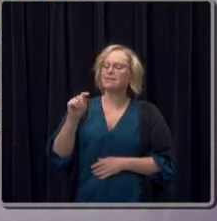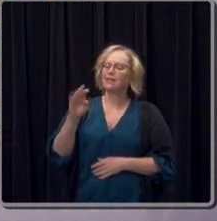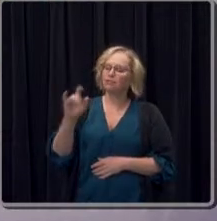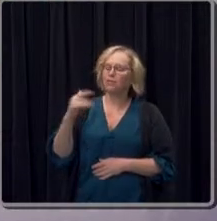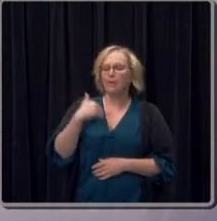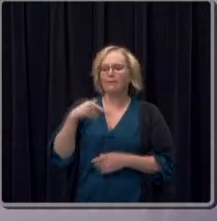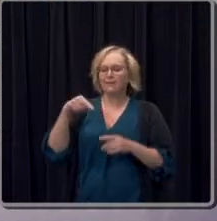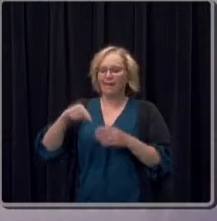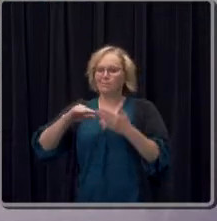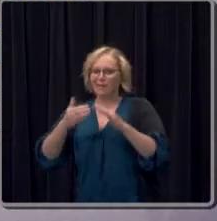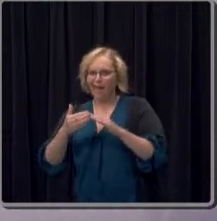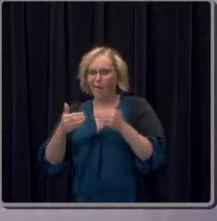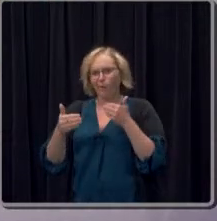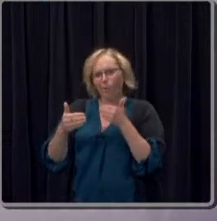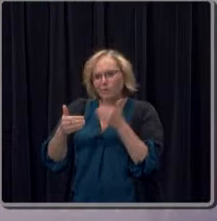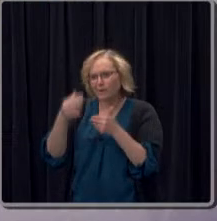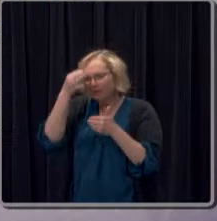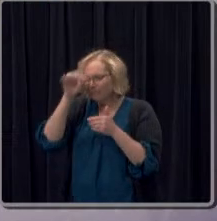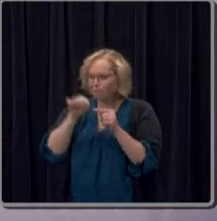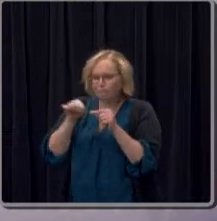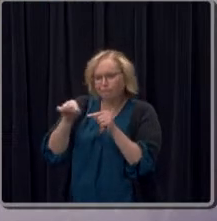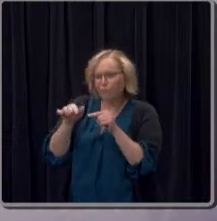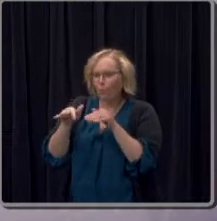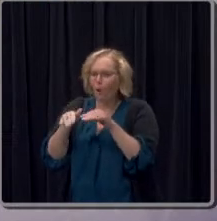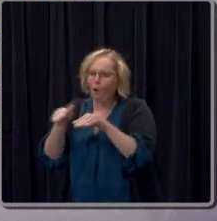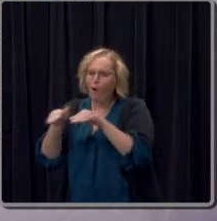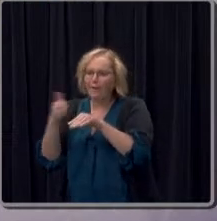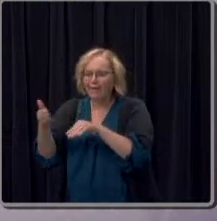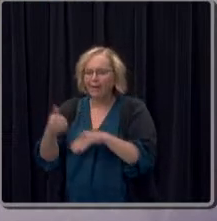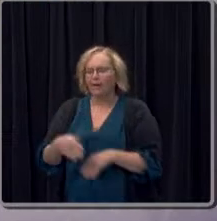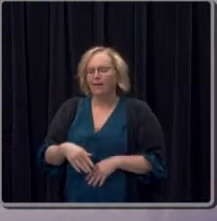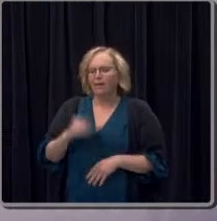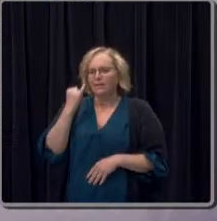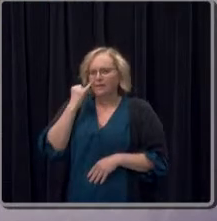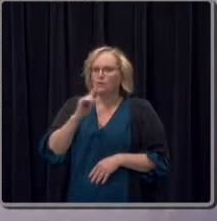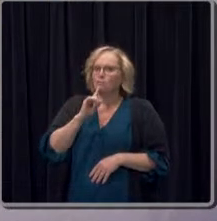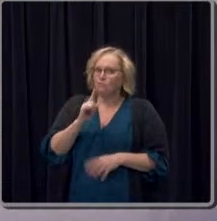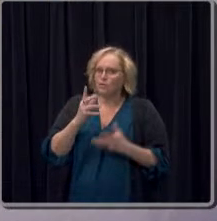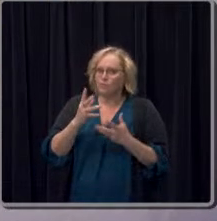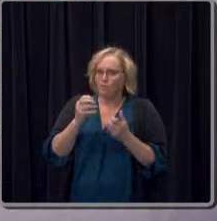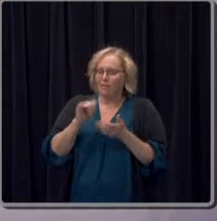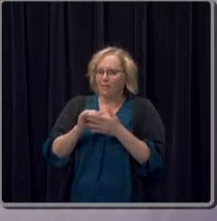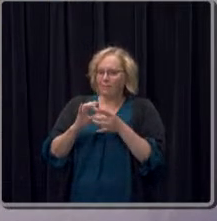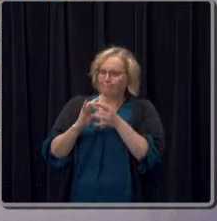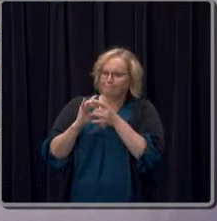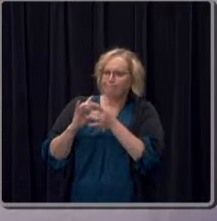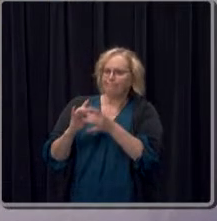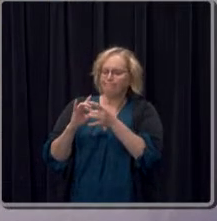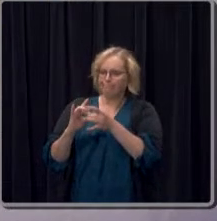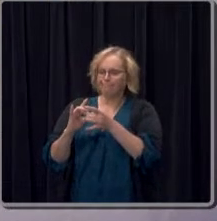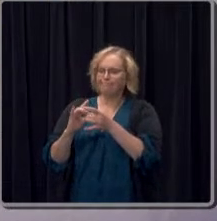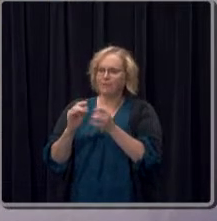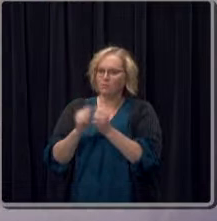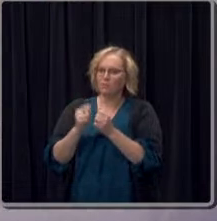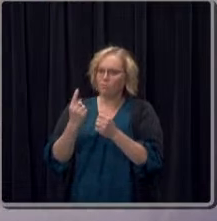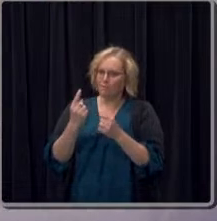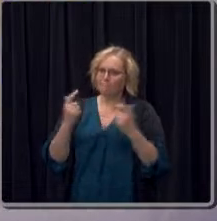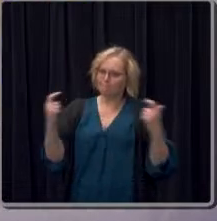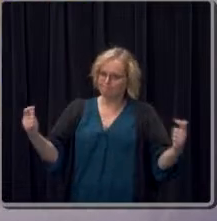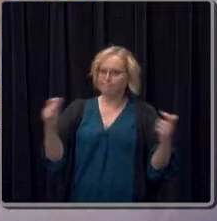all the places close by. And so we just really want to have that tie where it's just like one